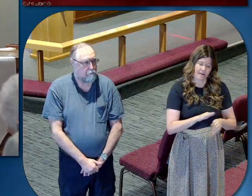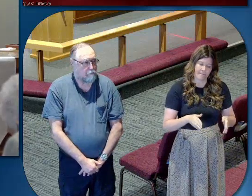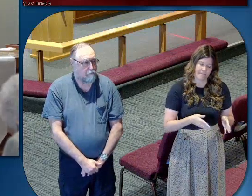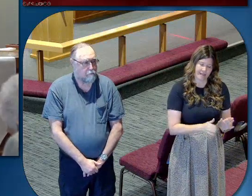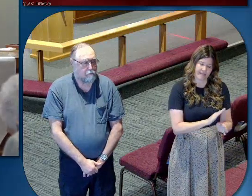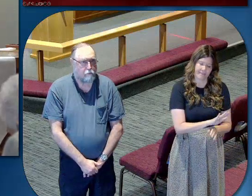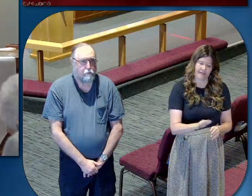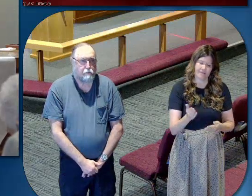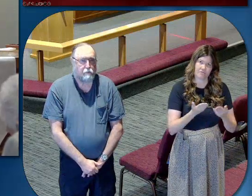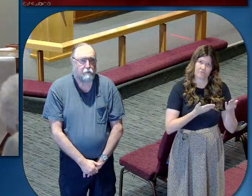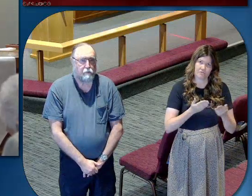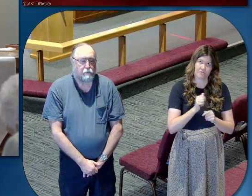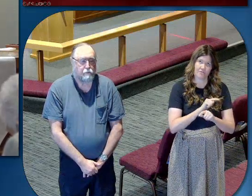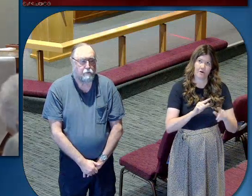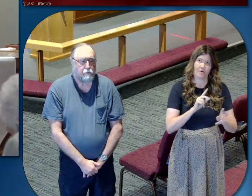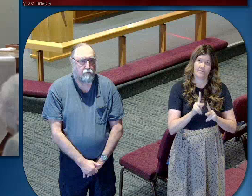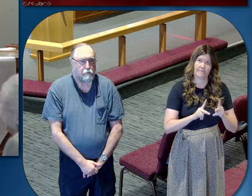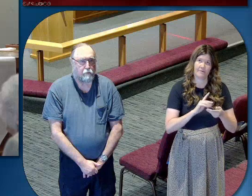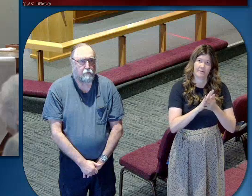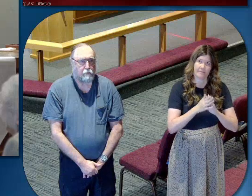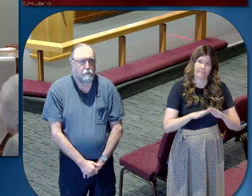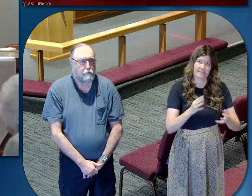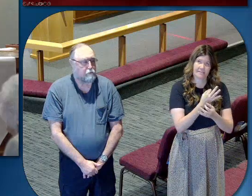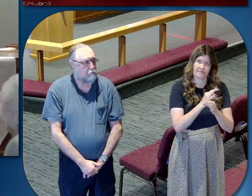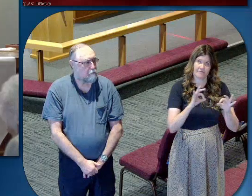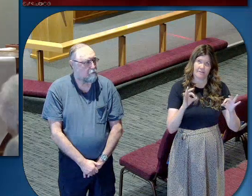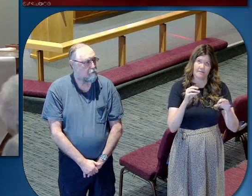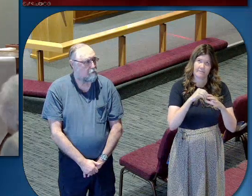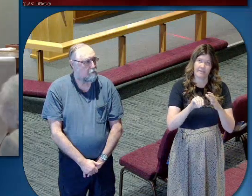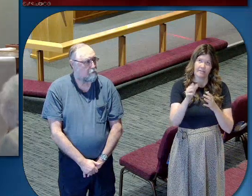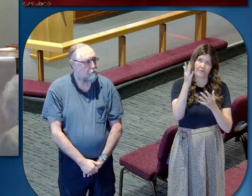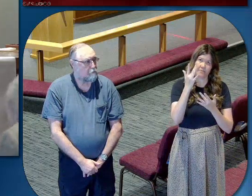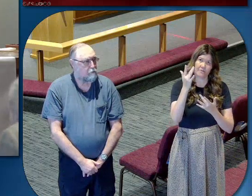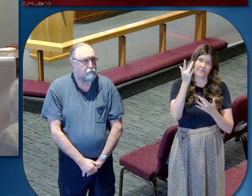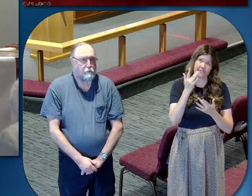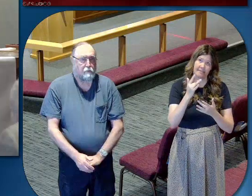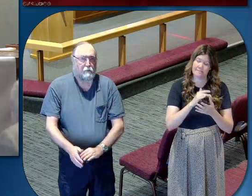of justice, peace, and freedom. Lord, in Your mercy.